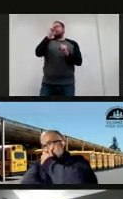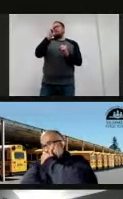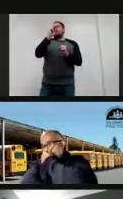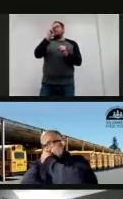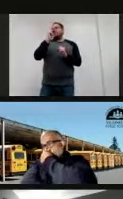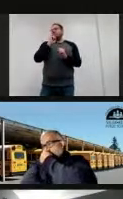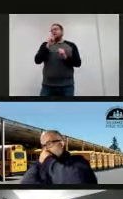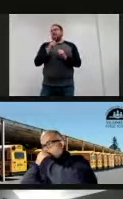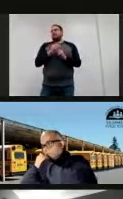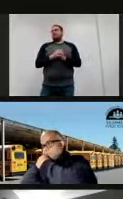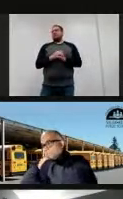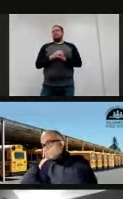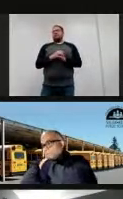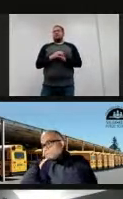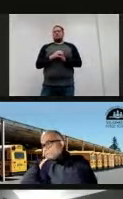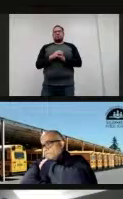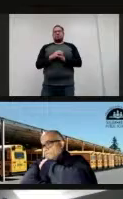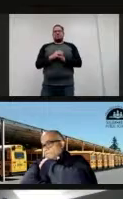is.